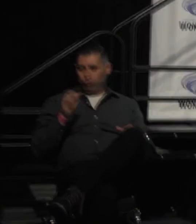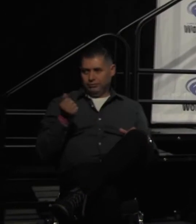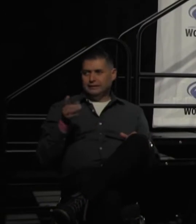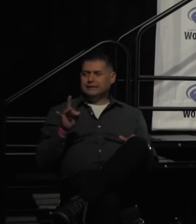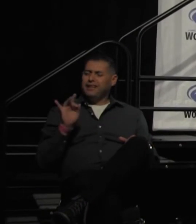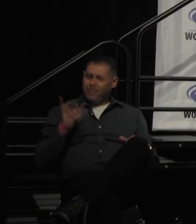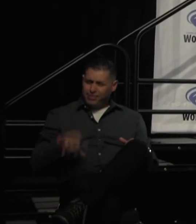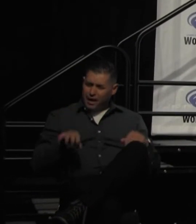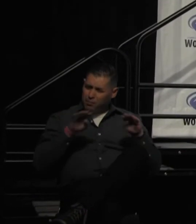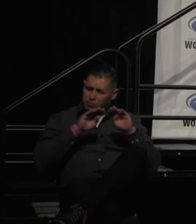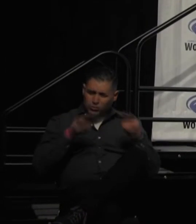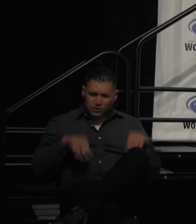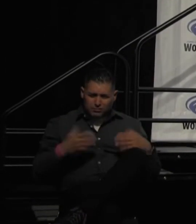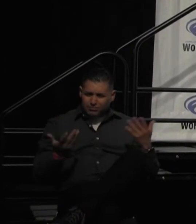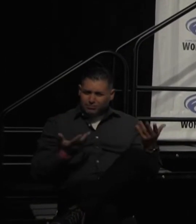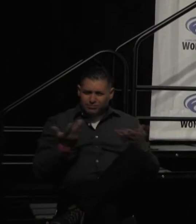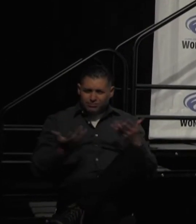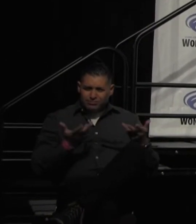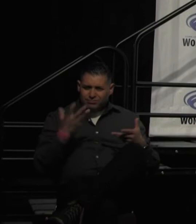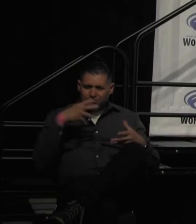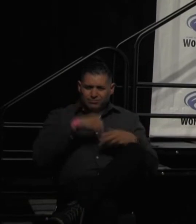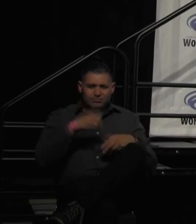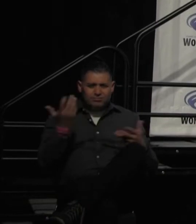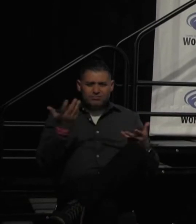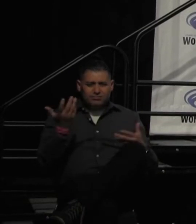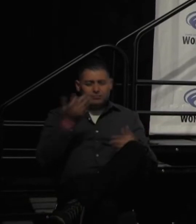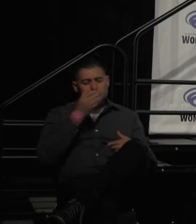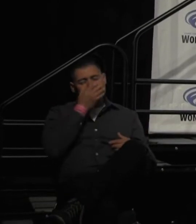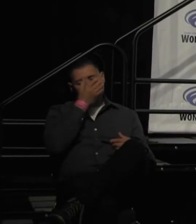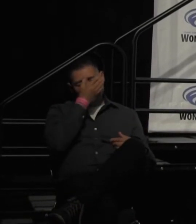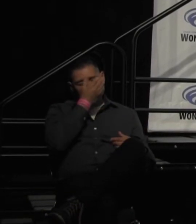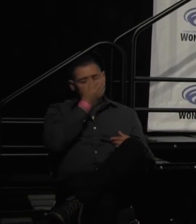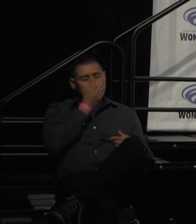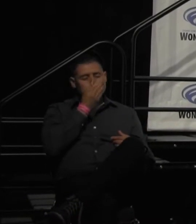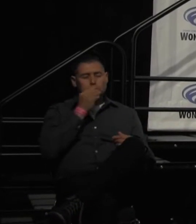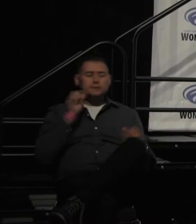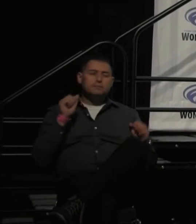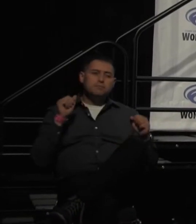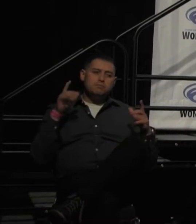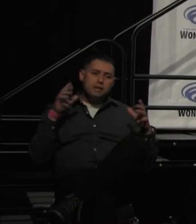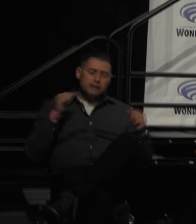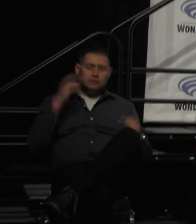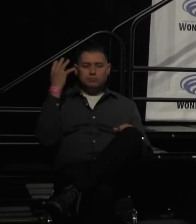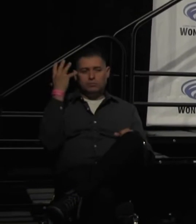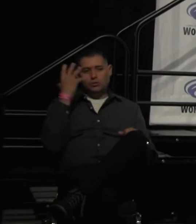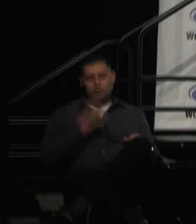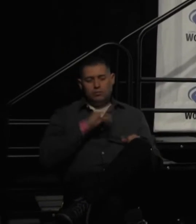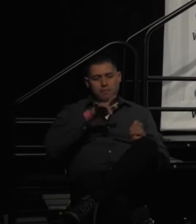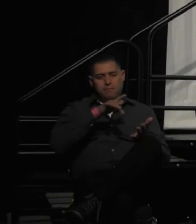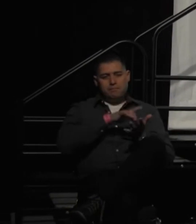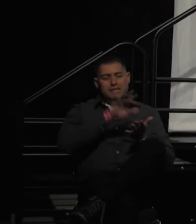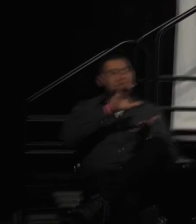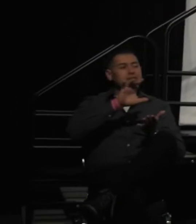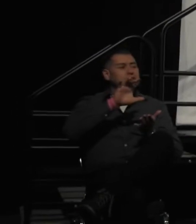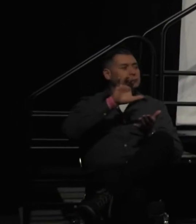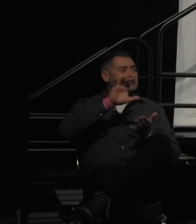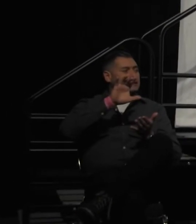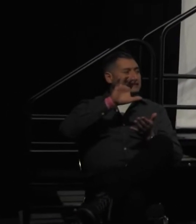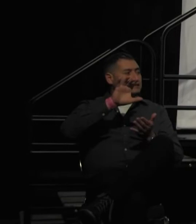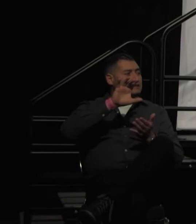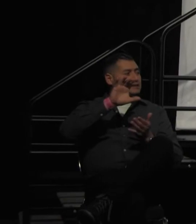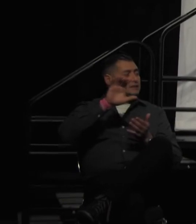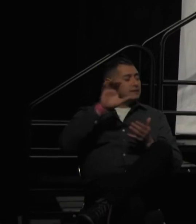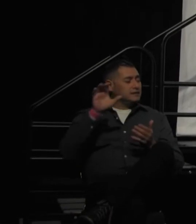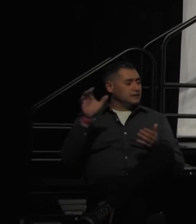museum and what you can find, what we can find in there? It's an unbelievably beautiful mid-century building that is, if